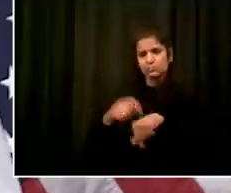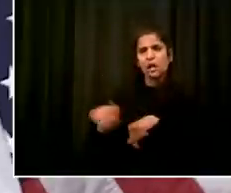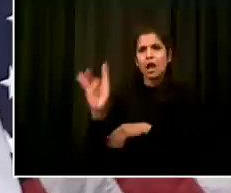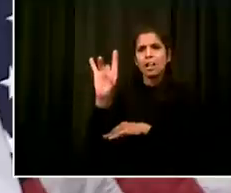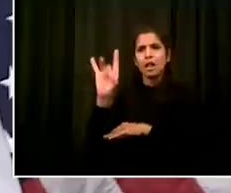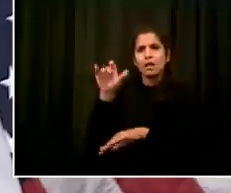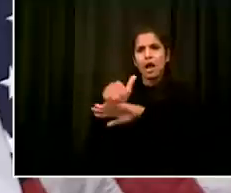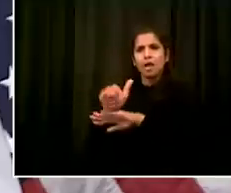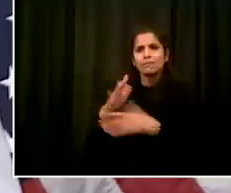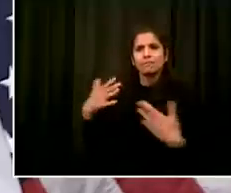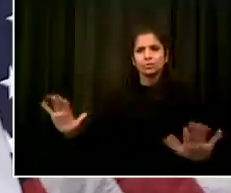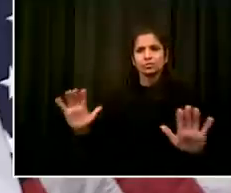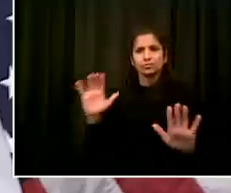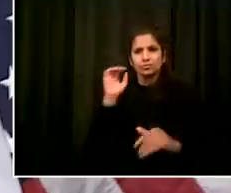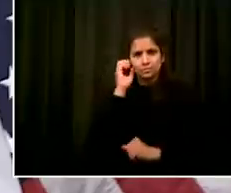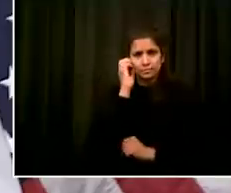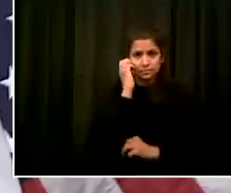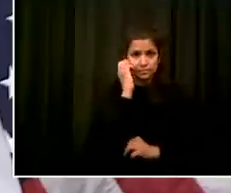The